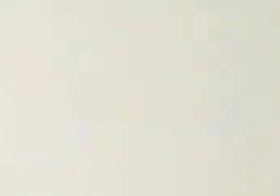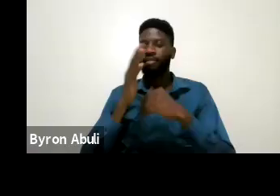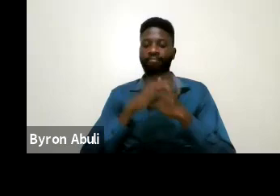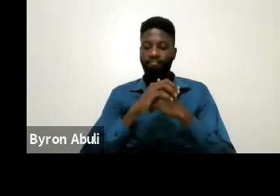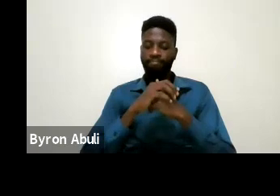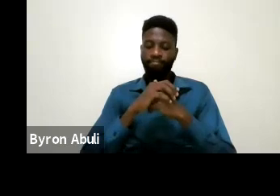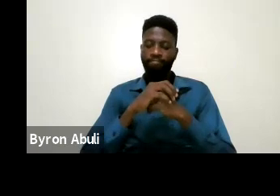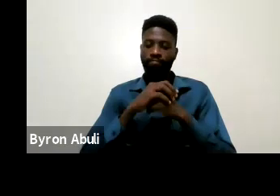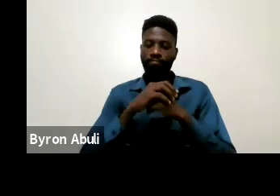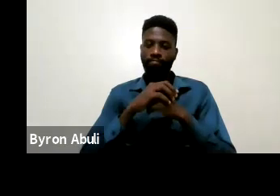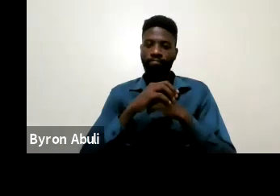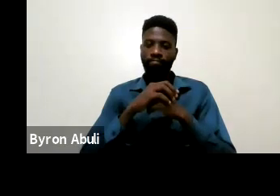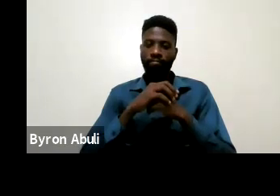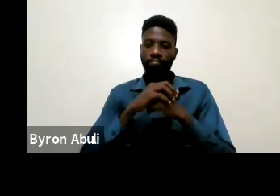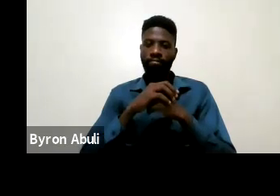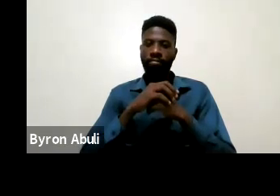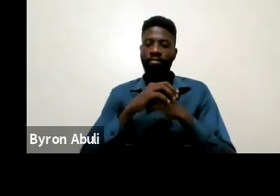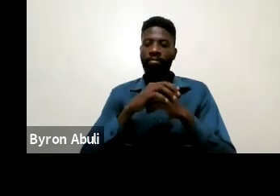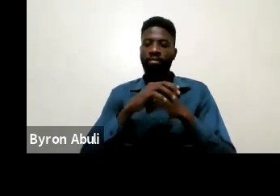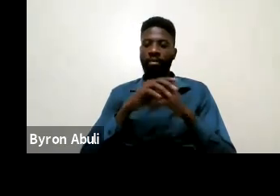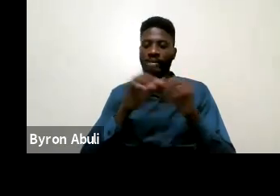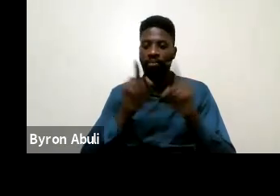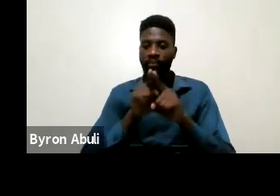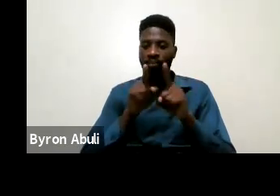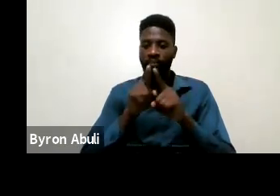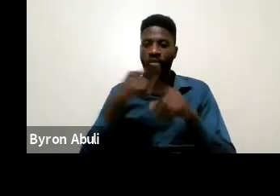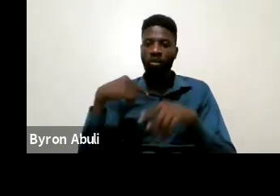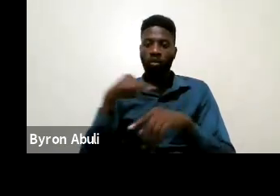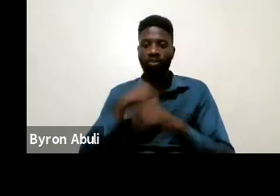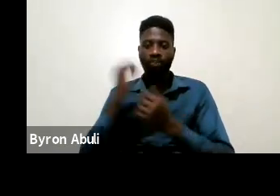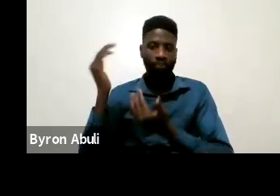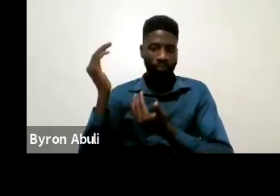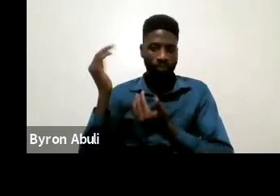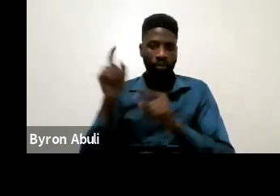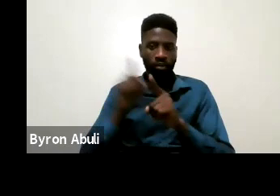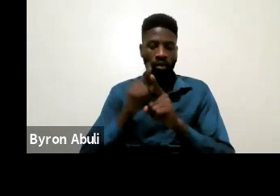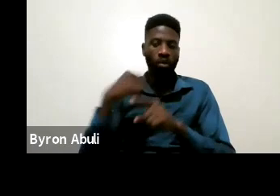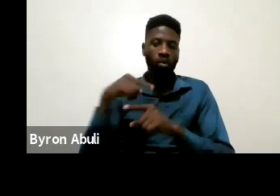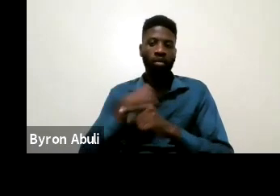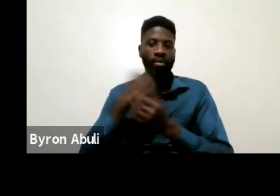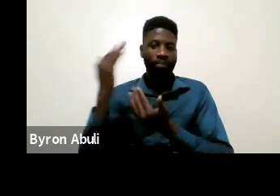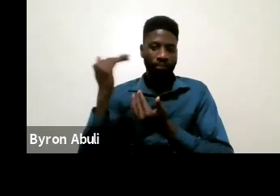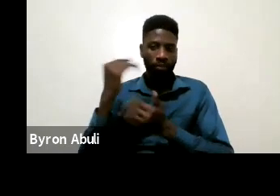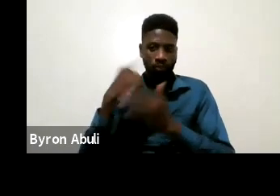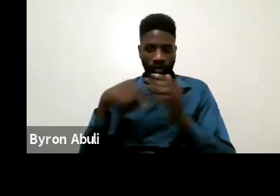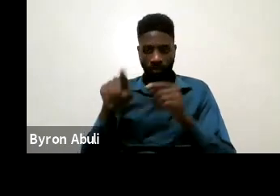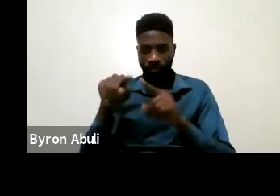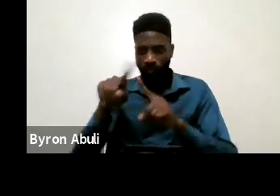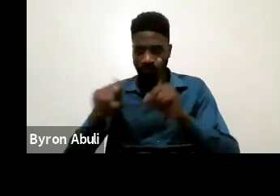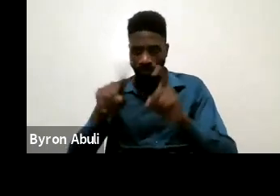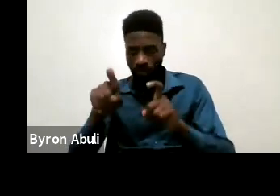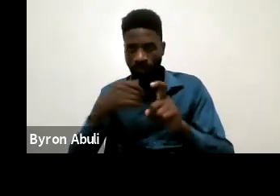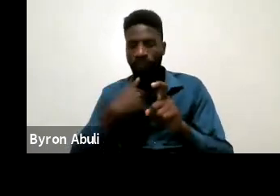talking to us. And of course, so we should be expecting, or we expect that you have questions, you have